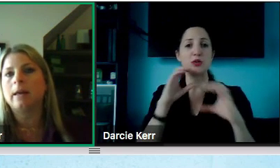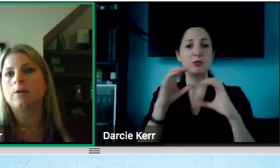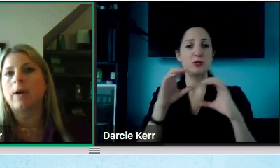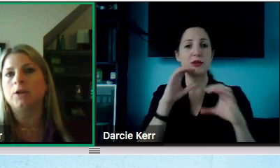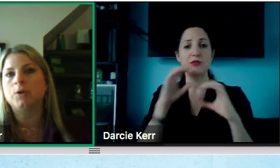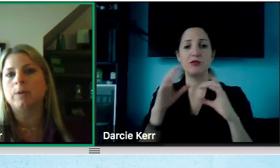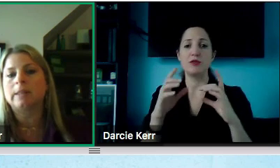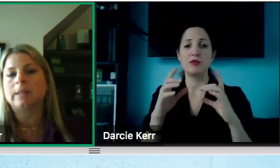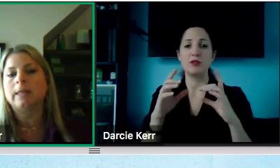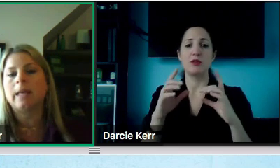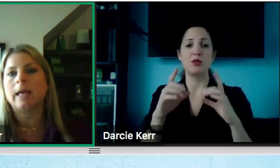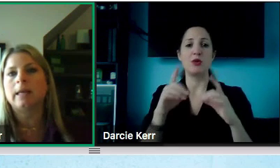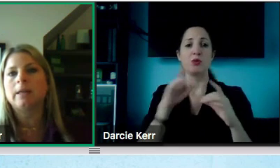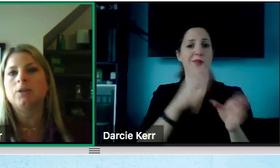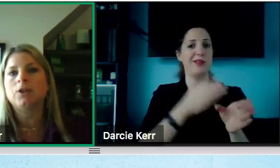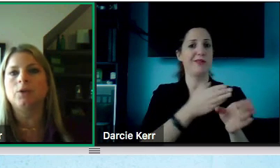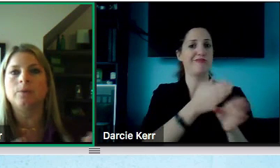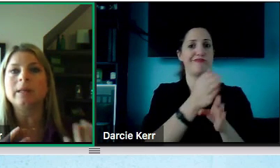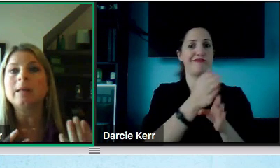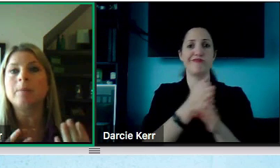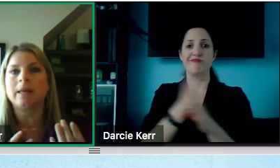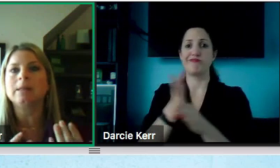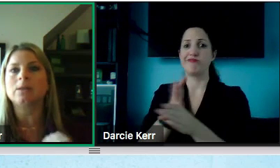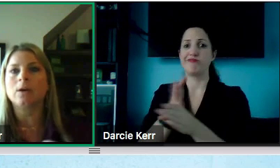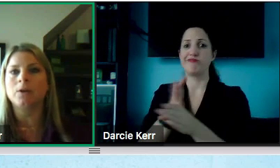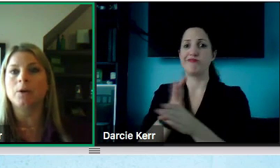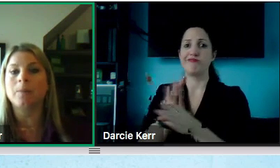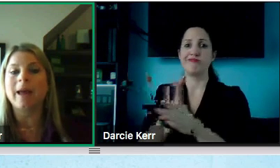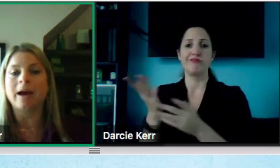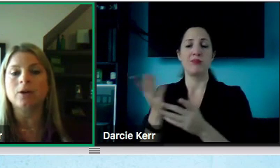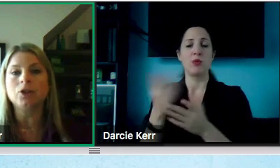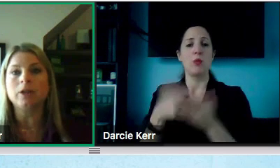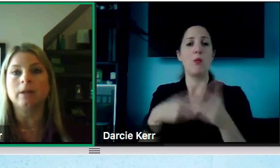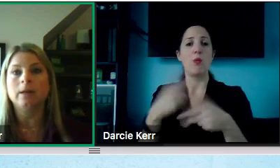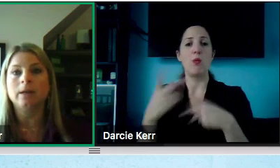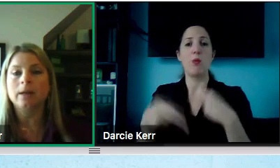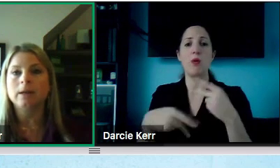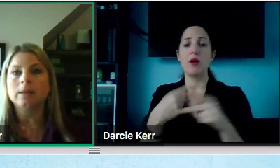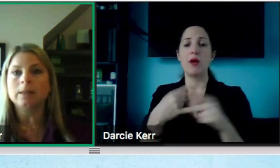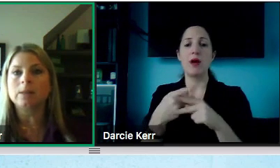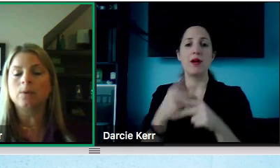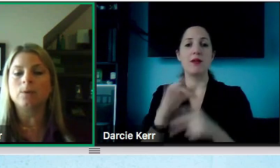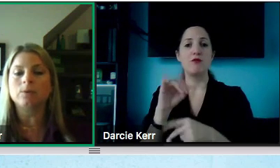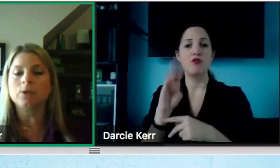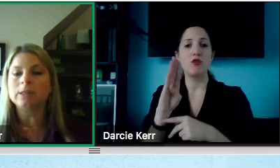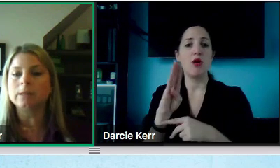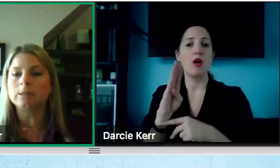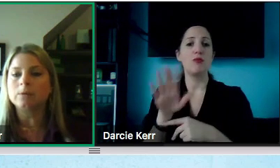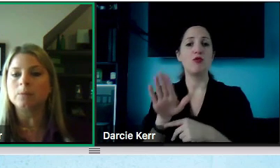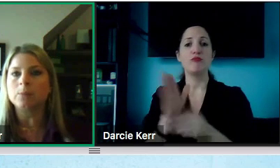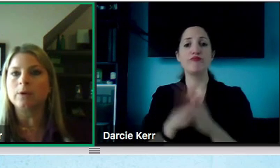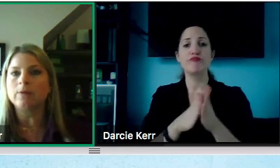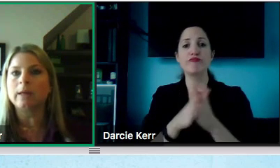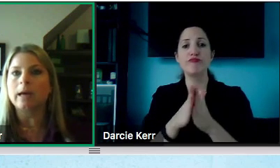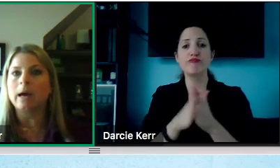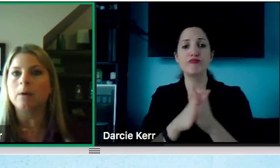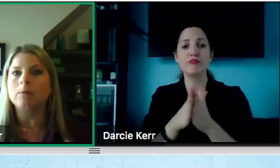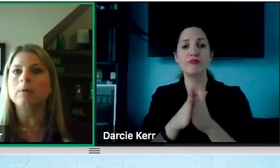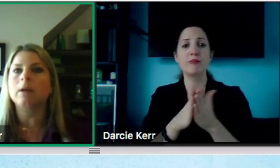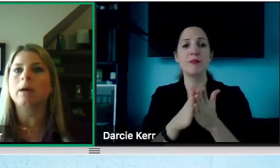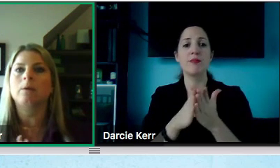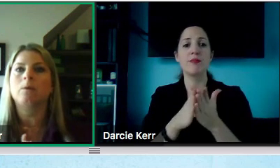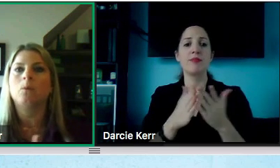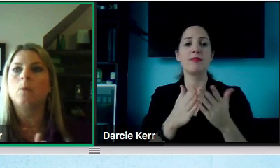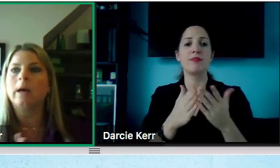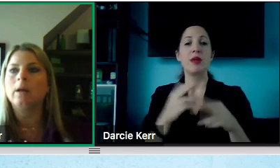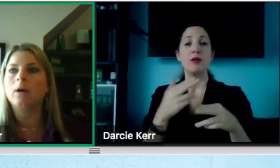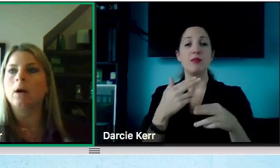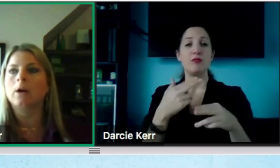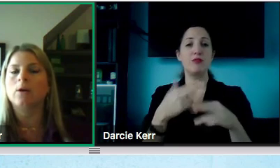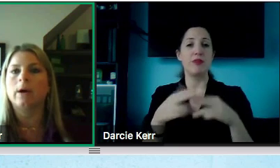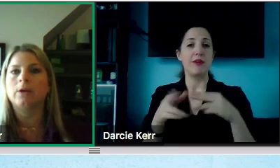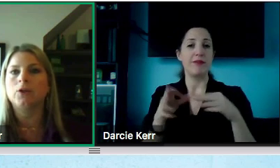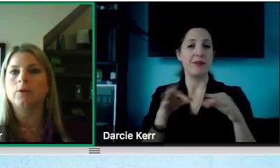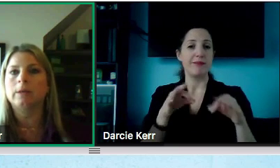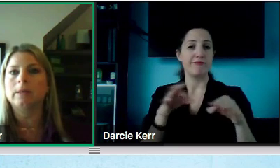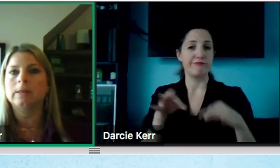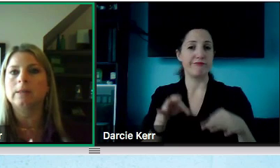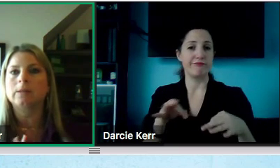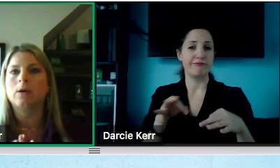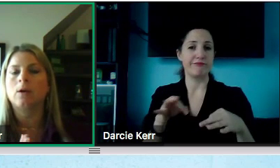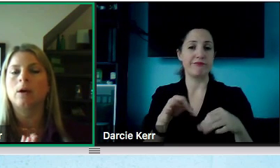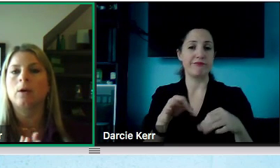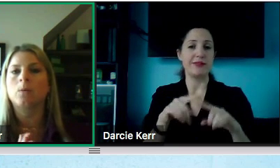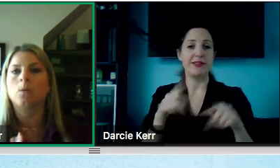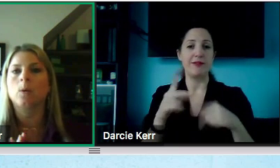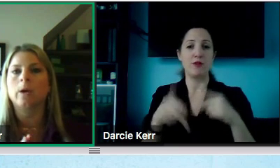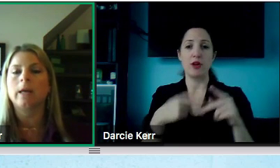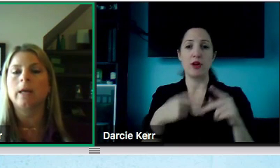that graduates can head into, really based on their passion. So just to briefly outline what our